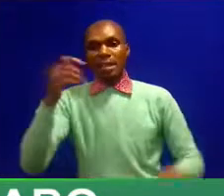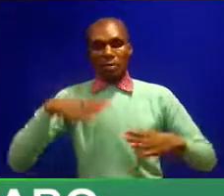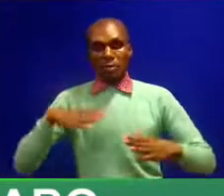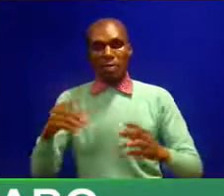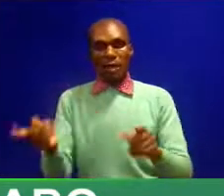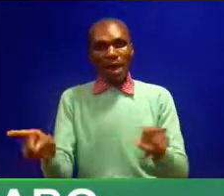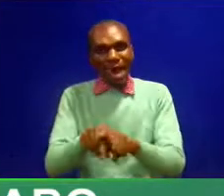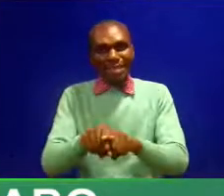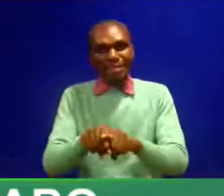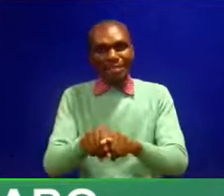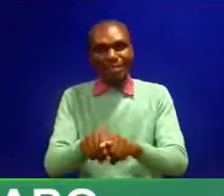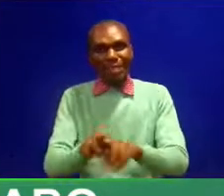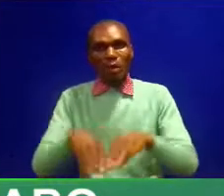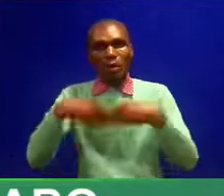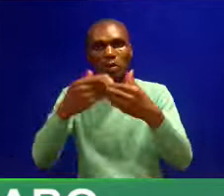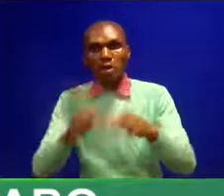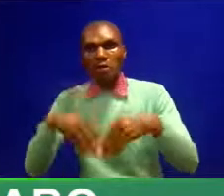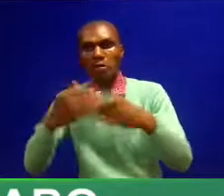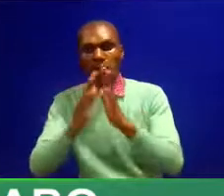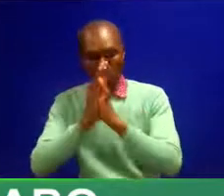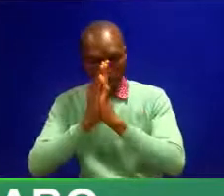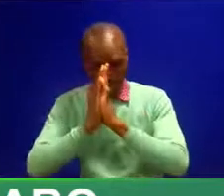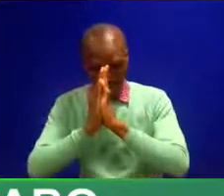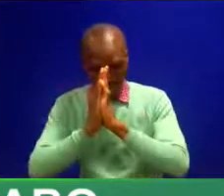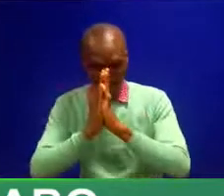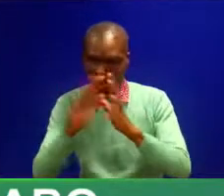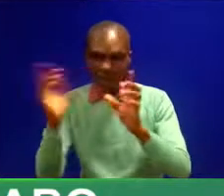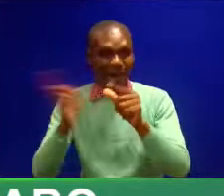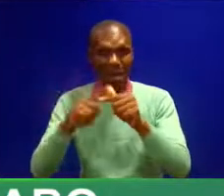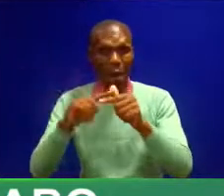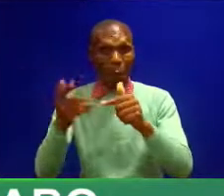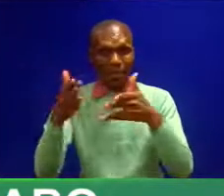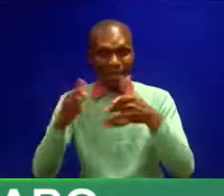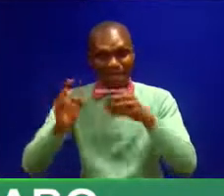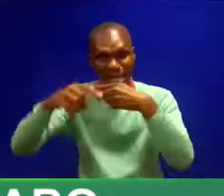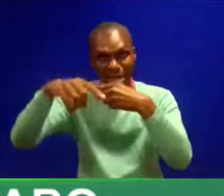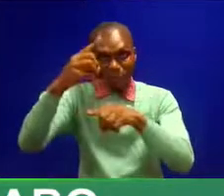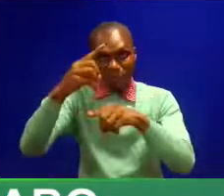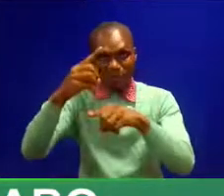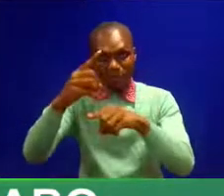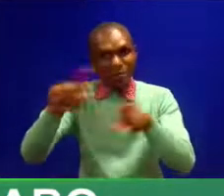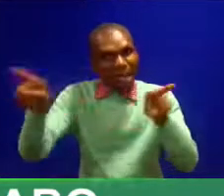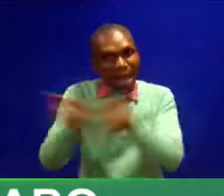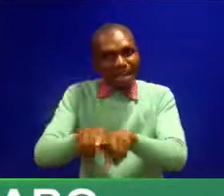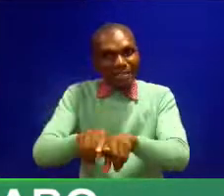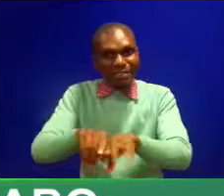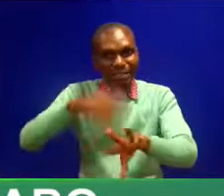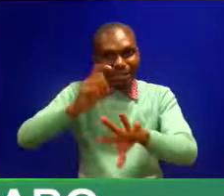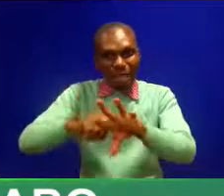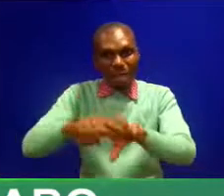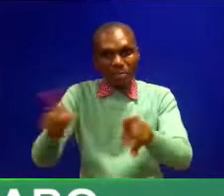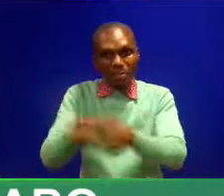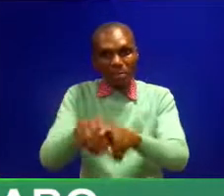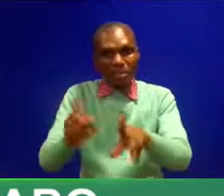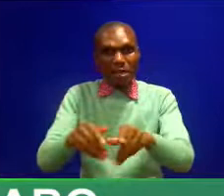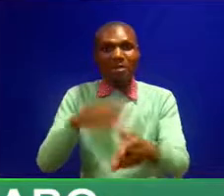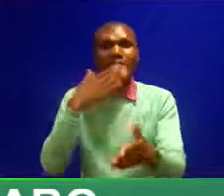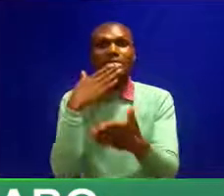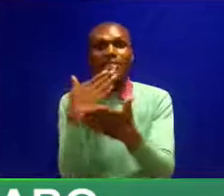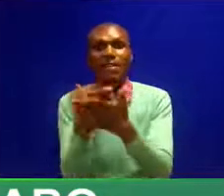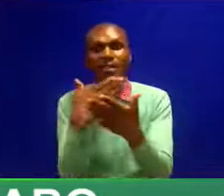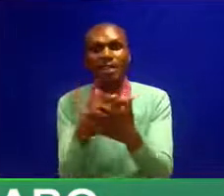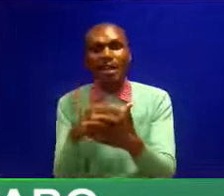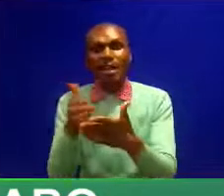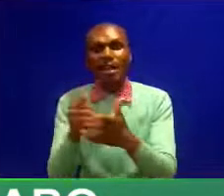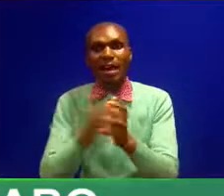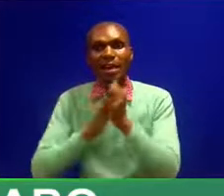ase ogokonya masabo asate onanaro abairete barabwo konyora oburai chingakecho niga bagakubakira abarai bande gatia